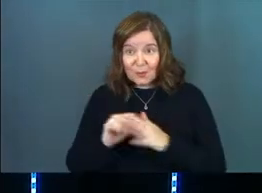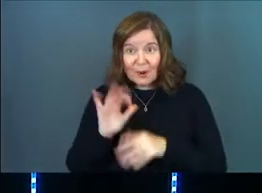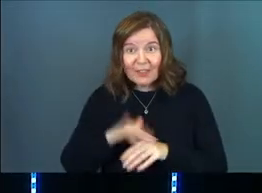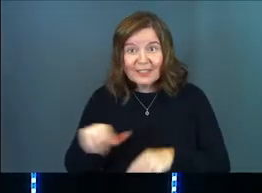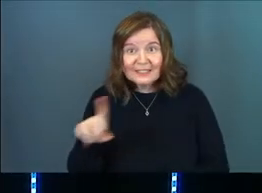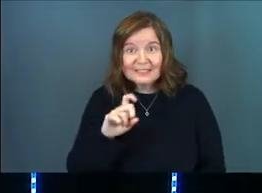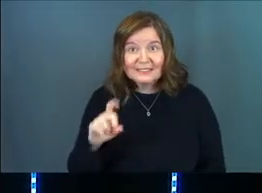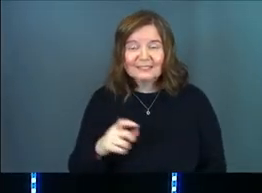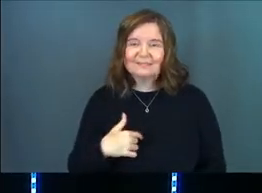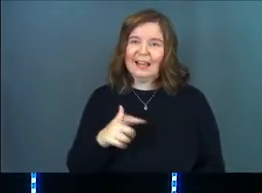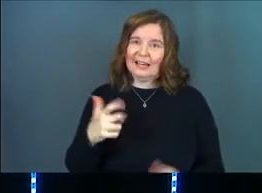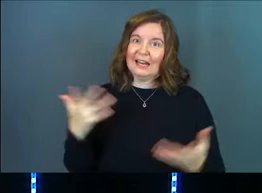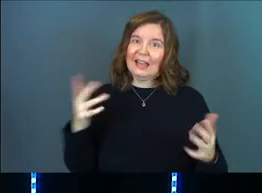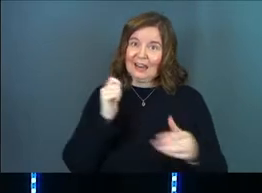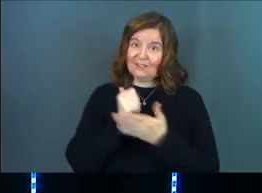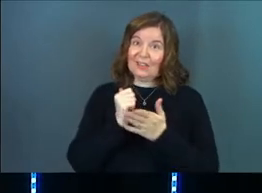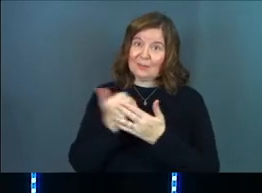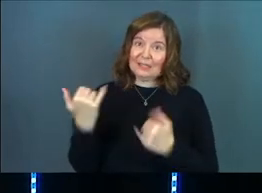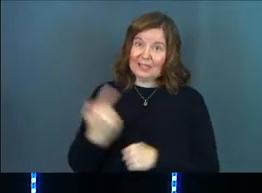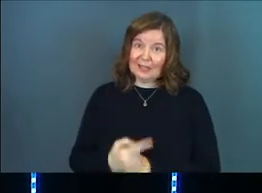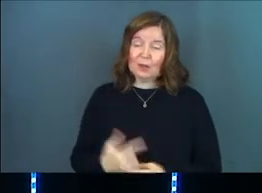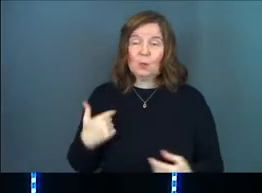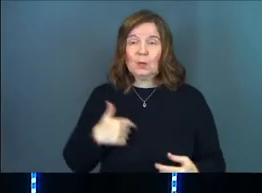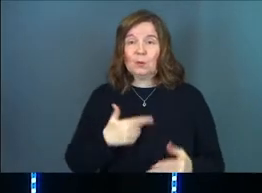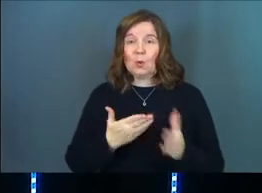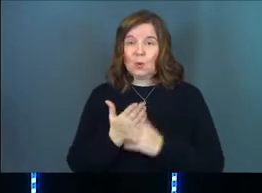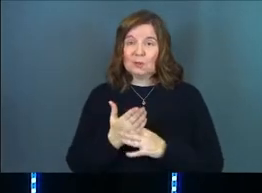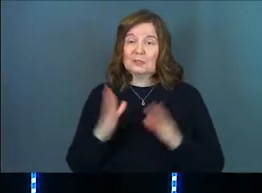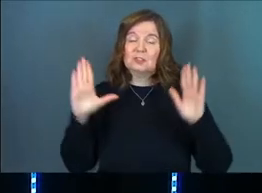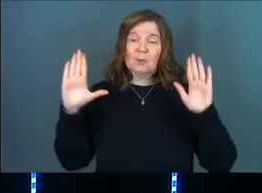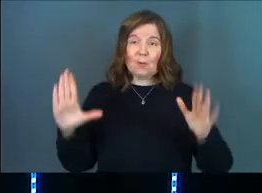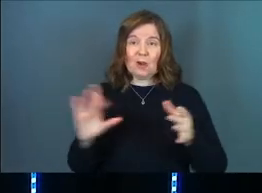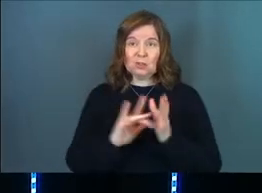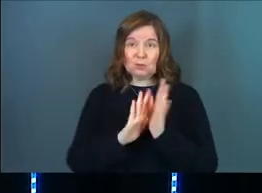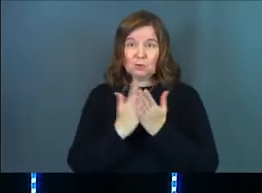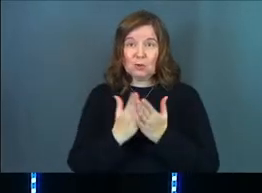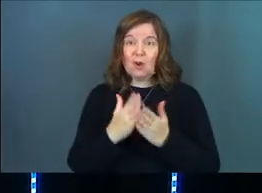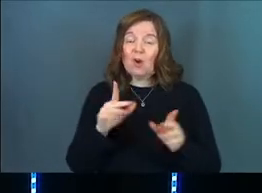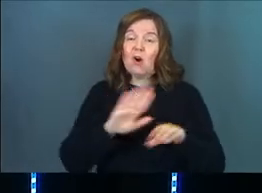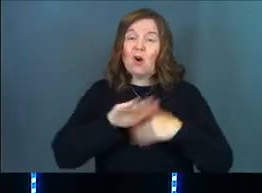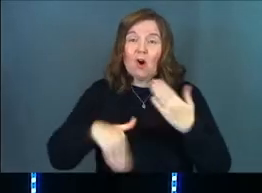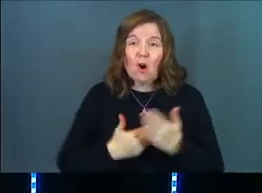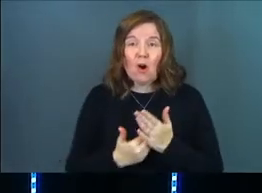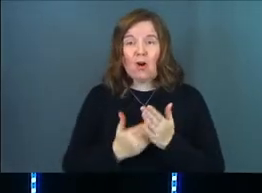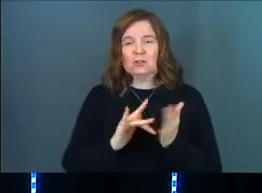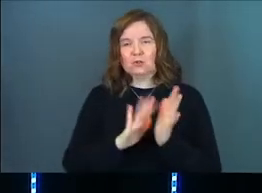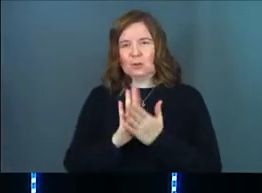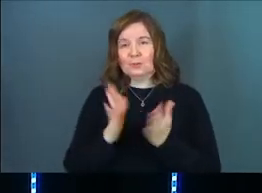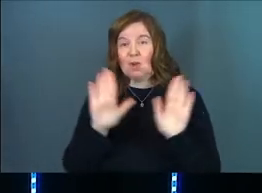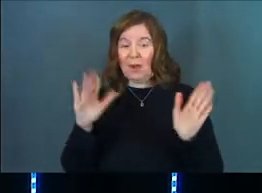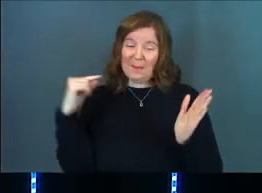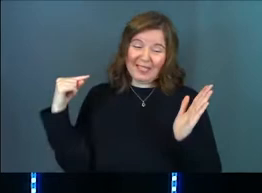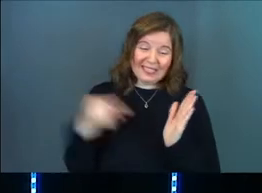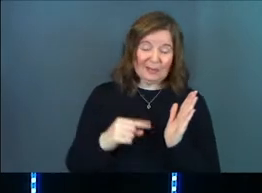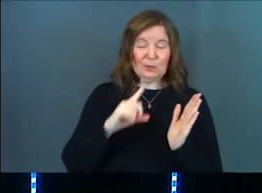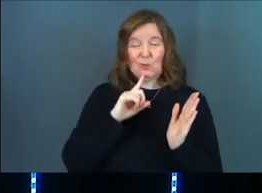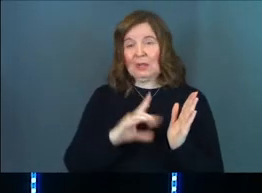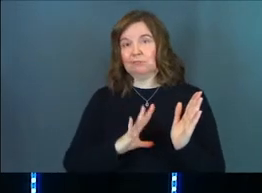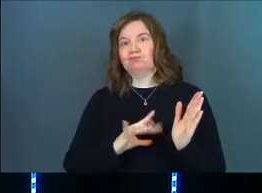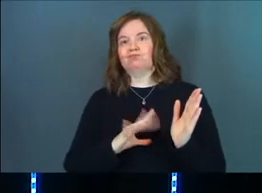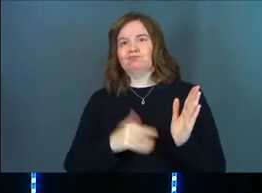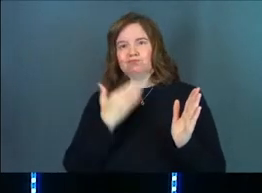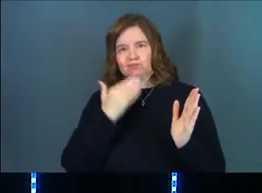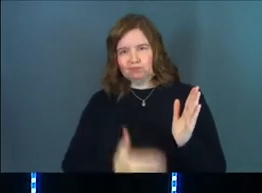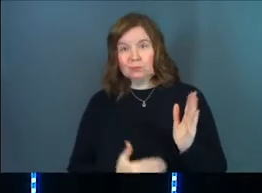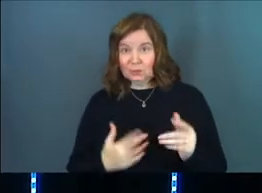this. I need a lot of amens today. We're going to go through some awesome scripture. All scripture is awesome, but this scripture is really, really